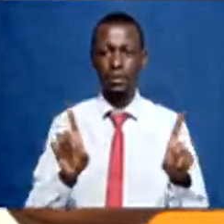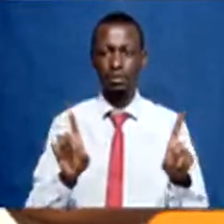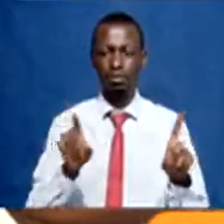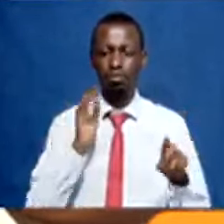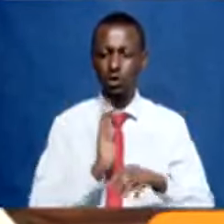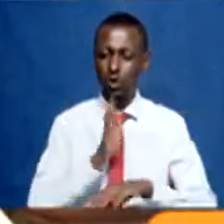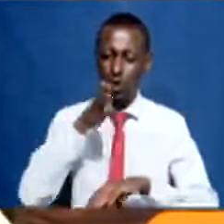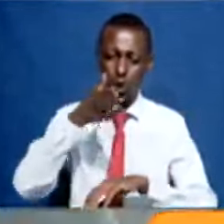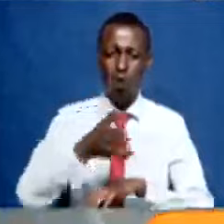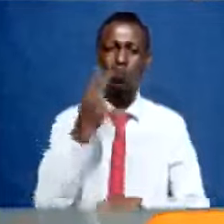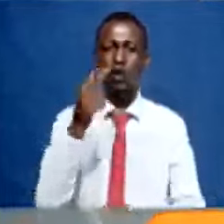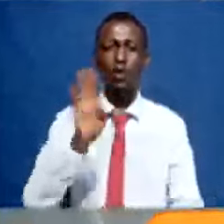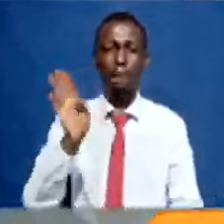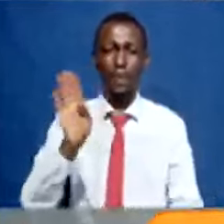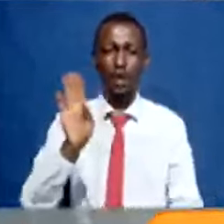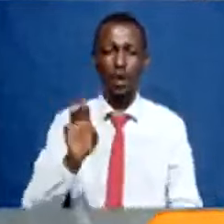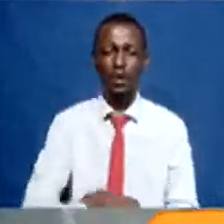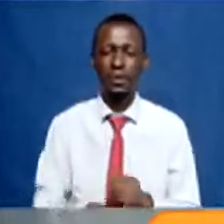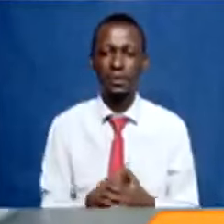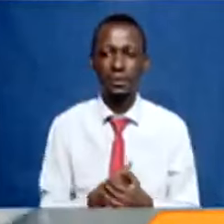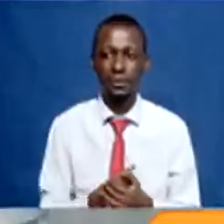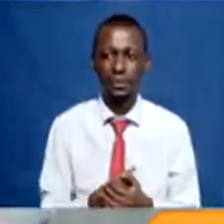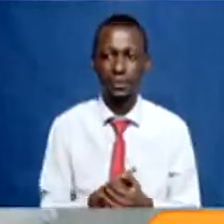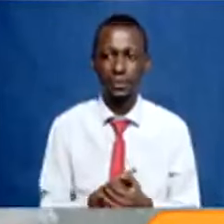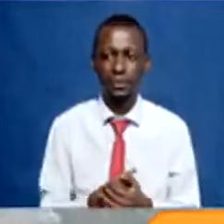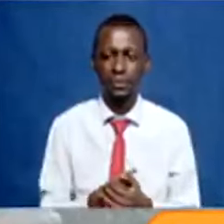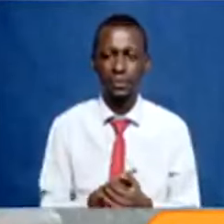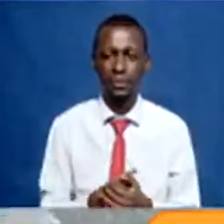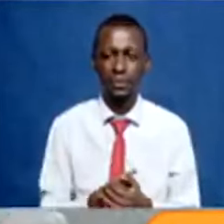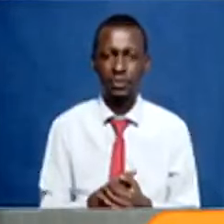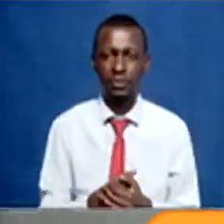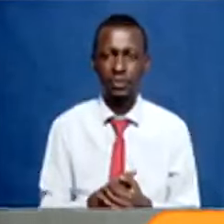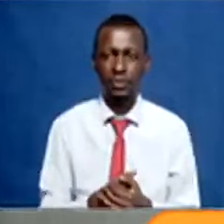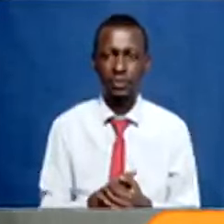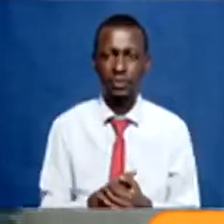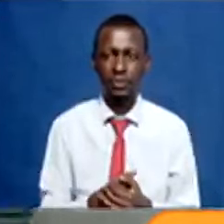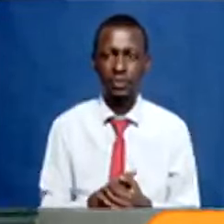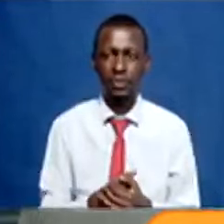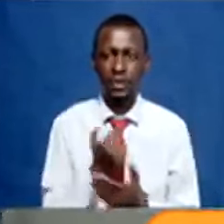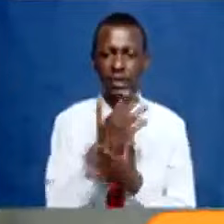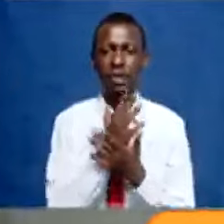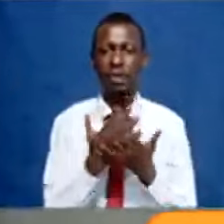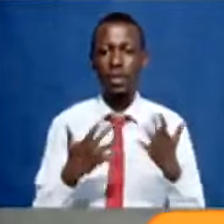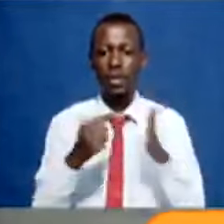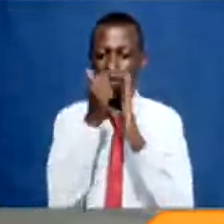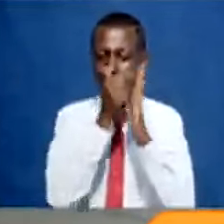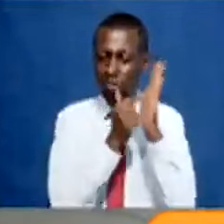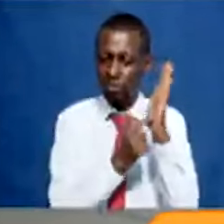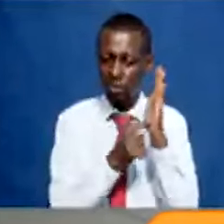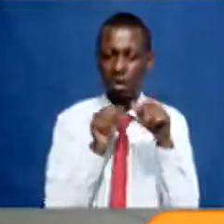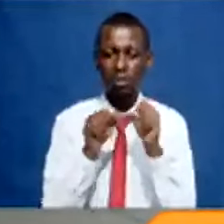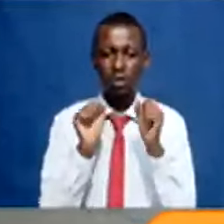exceeded 2 billion. So some of these items that I have listed, the figure was provided for in the bills of